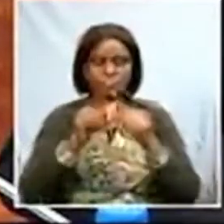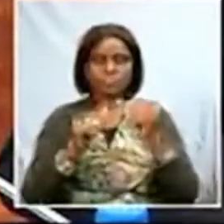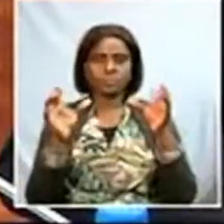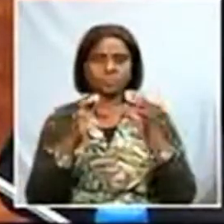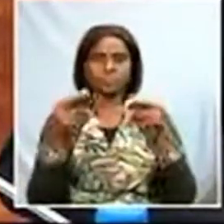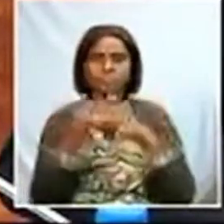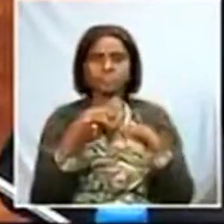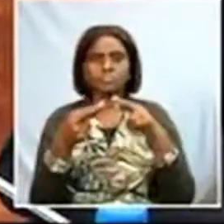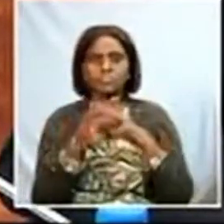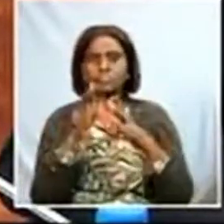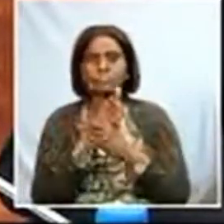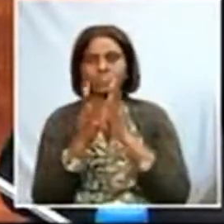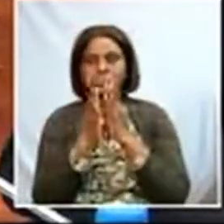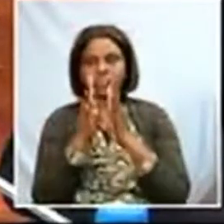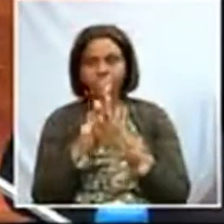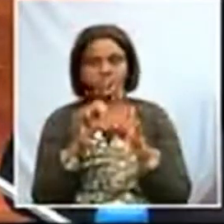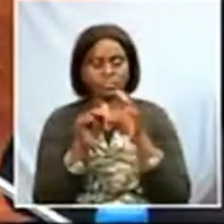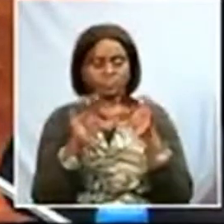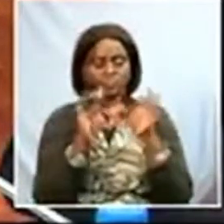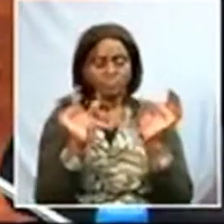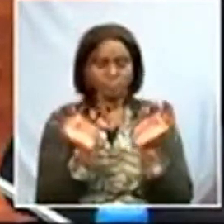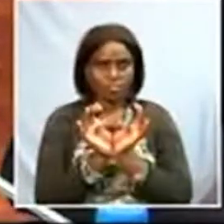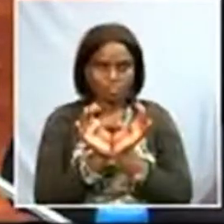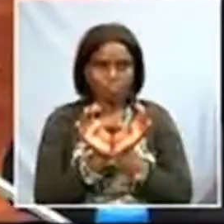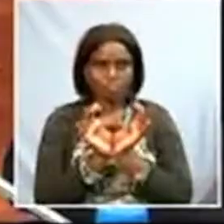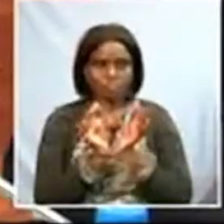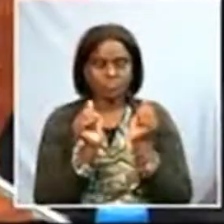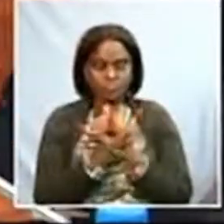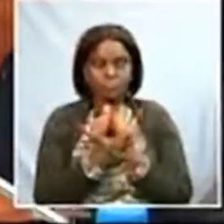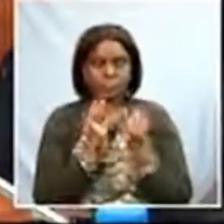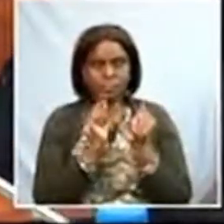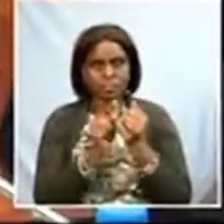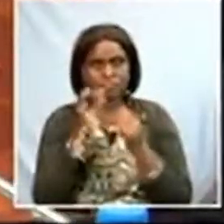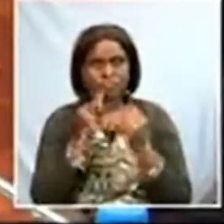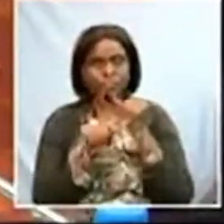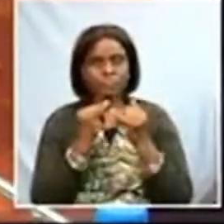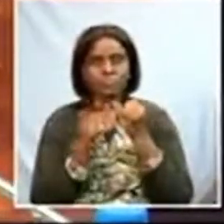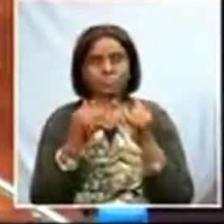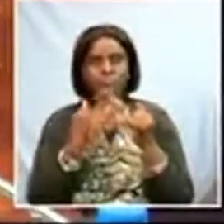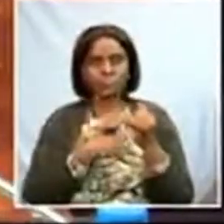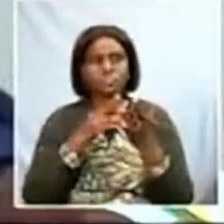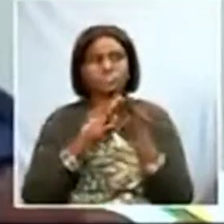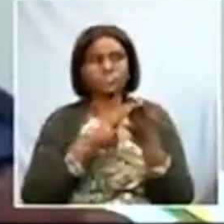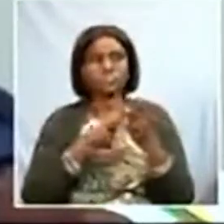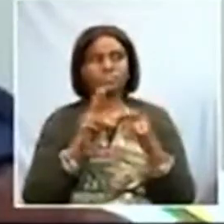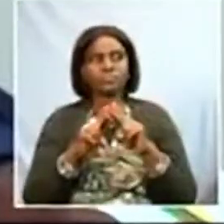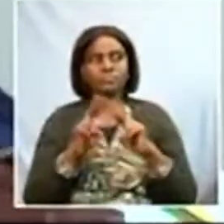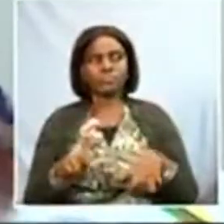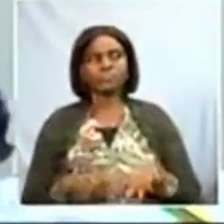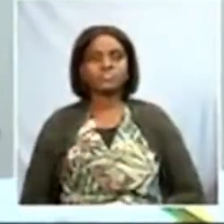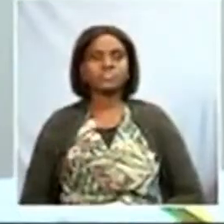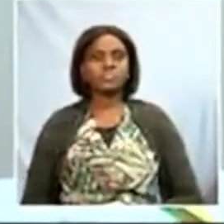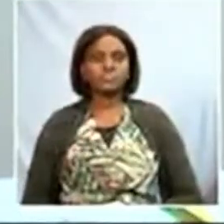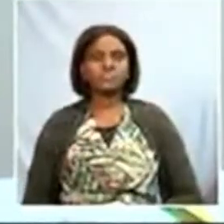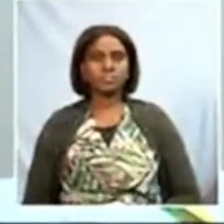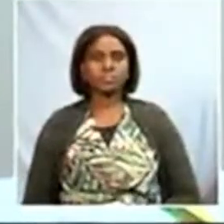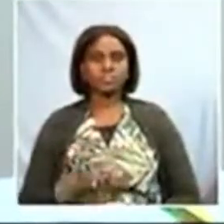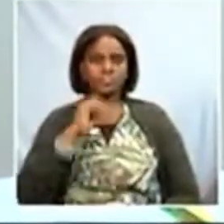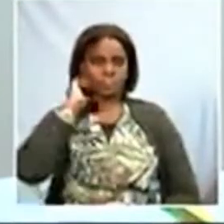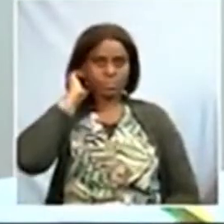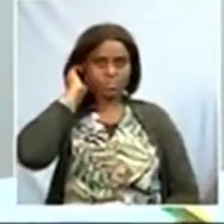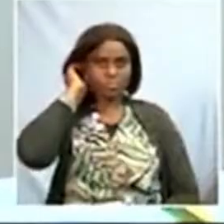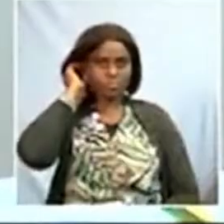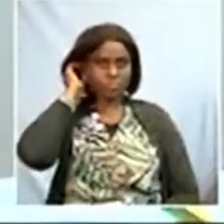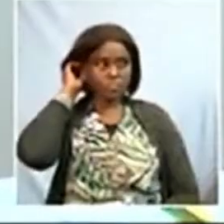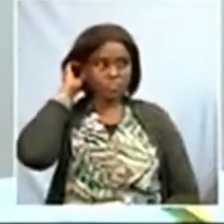being constructed in the constituency. With that brings me to the end of my report, Chair. Thank you very